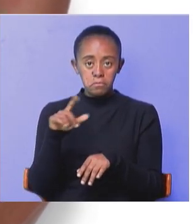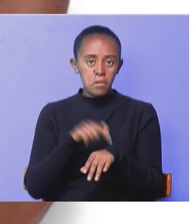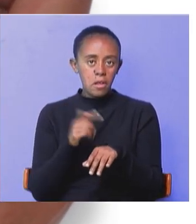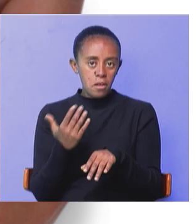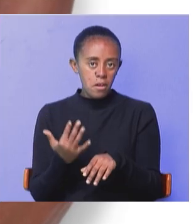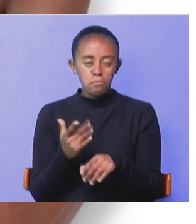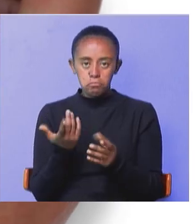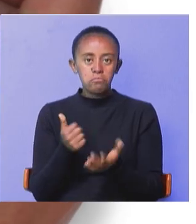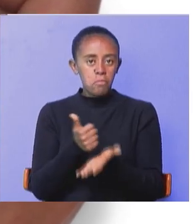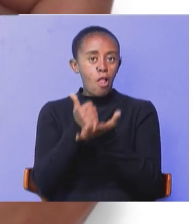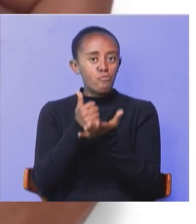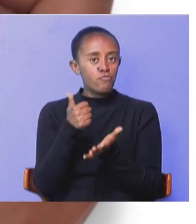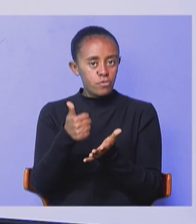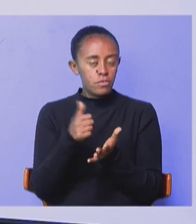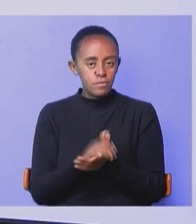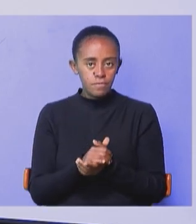helpful.